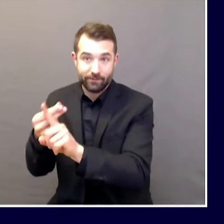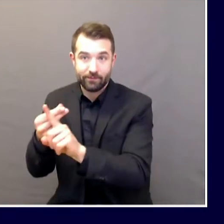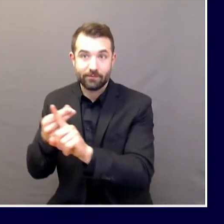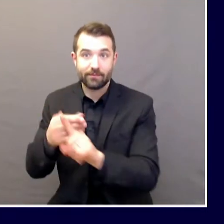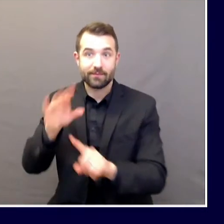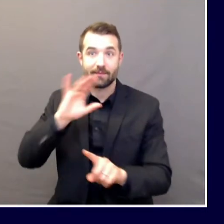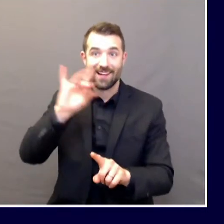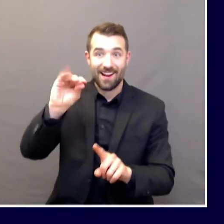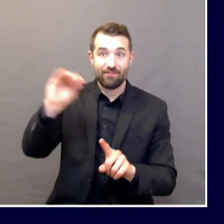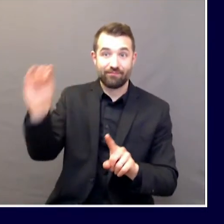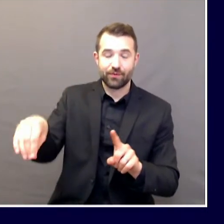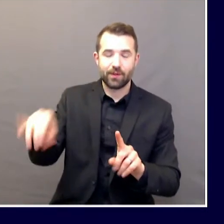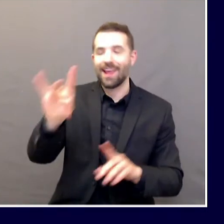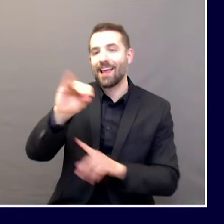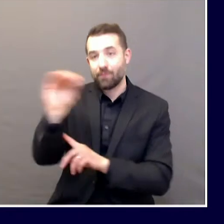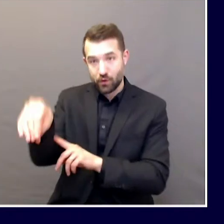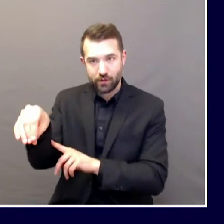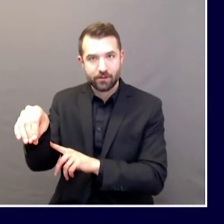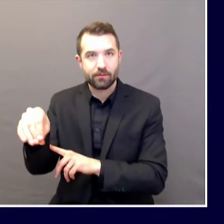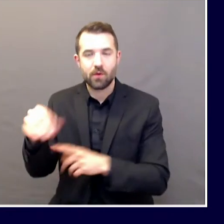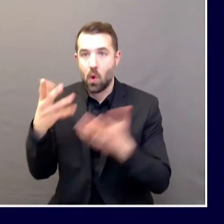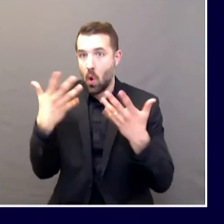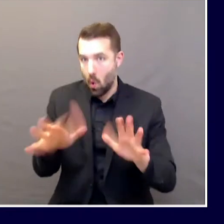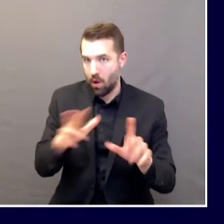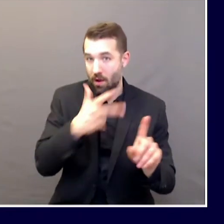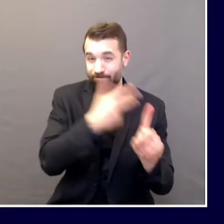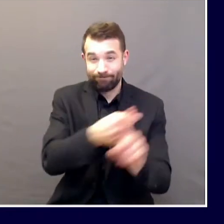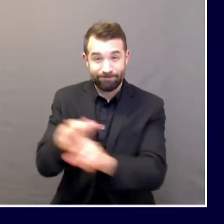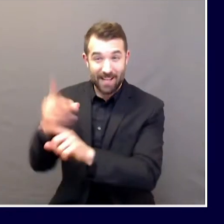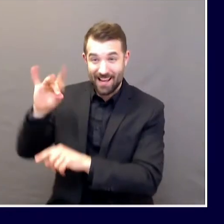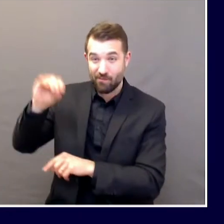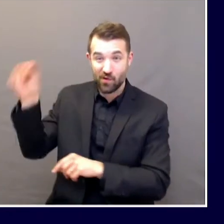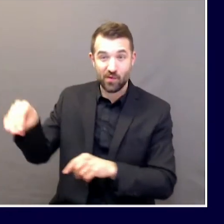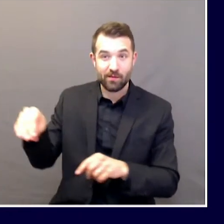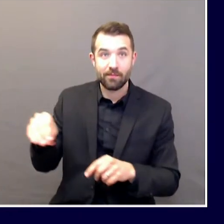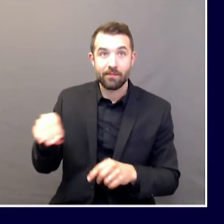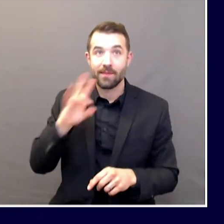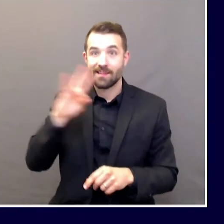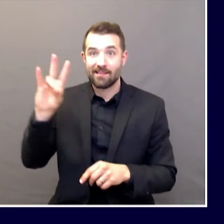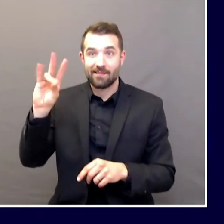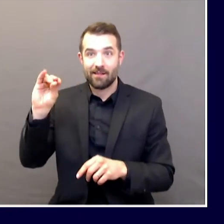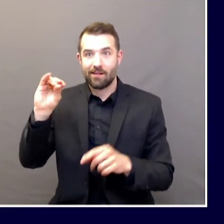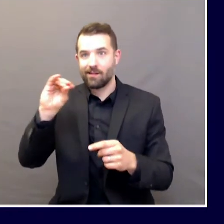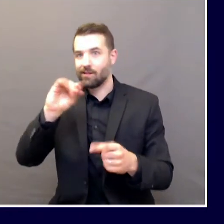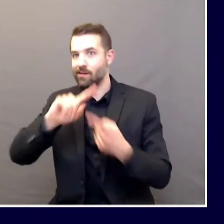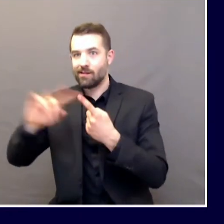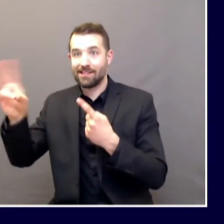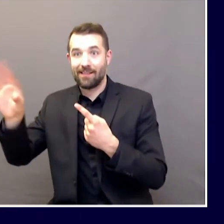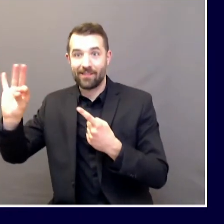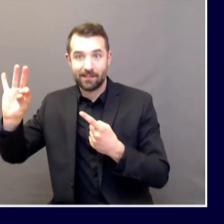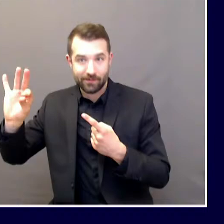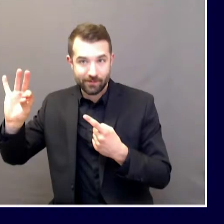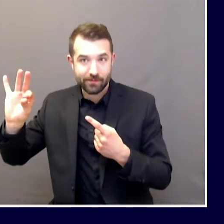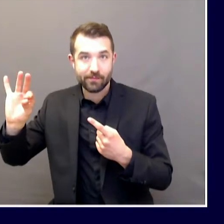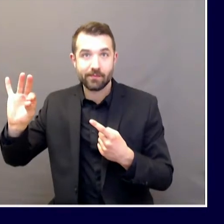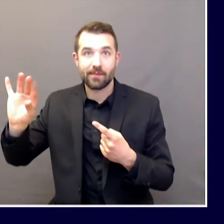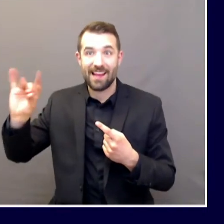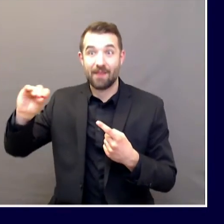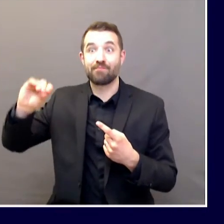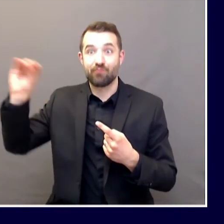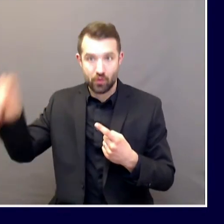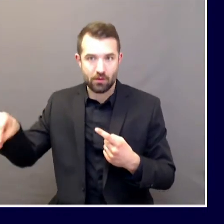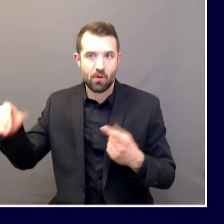those 70 to 79, or if you include 70 and all the way over, 70 and 80 plus,